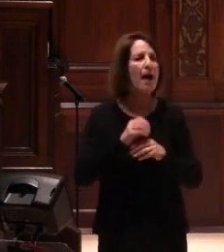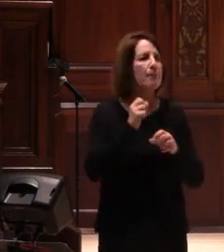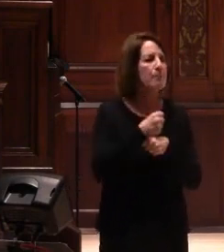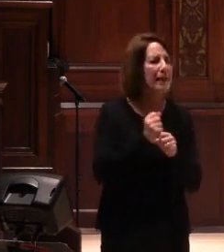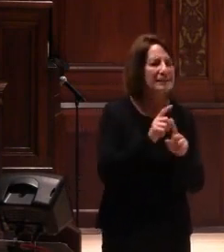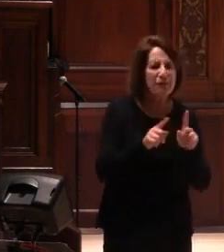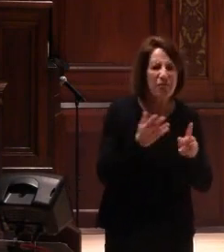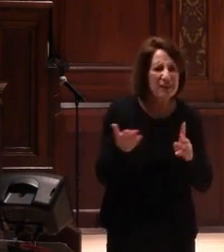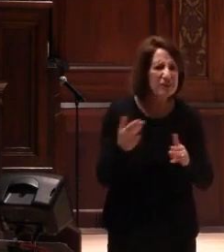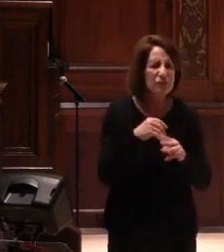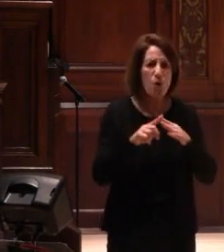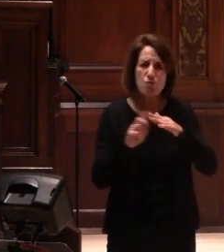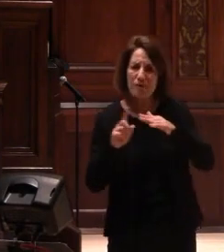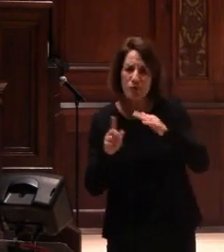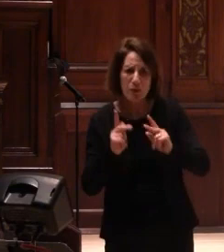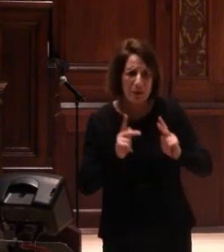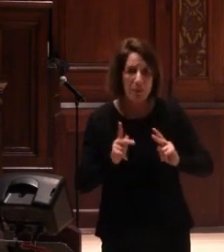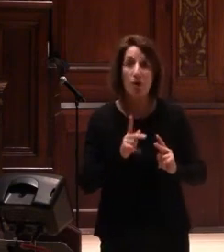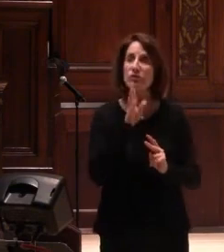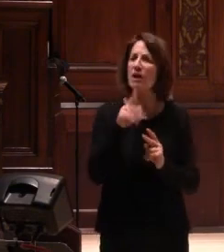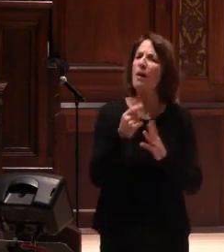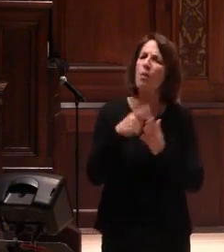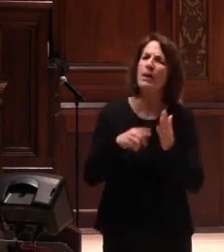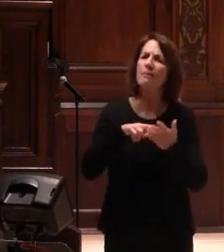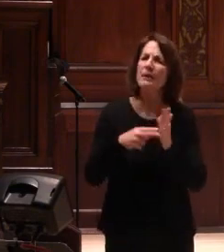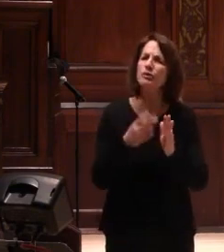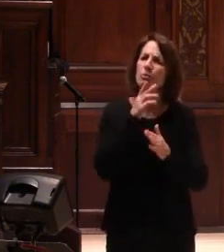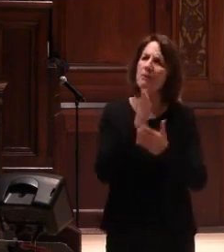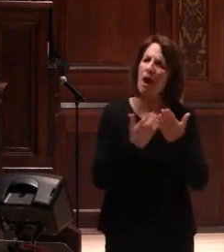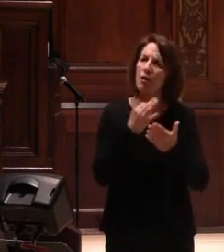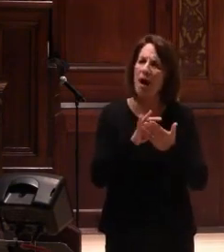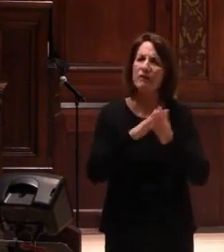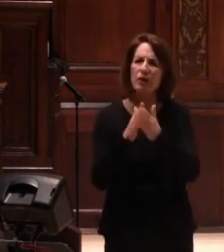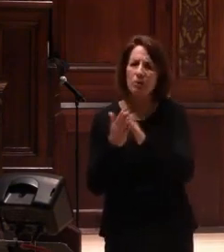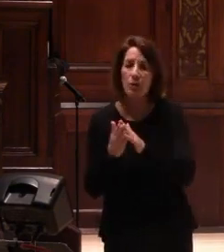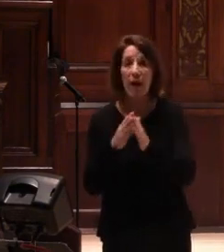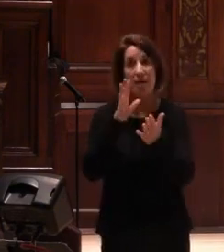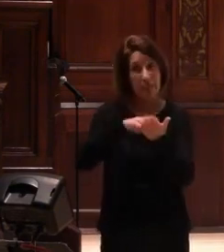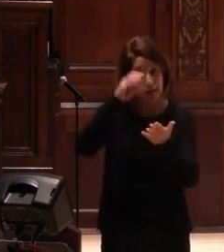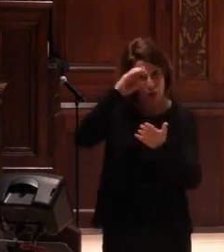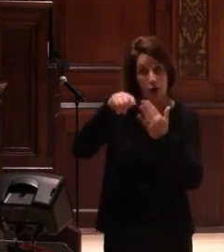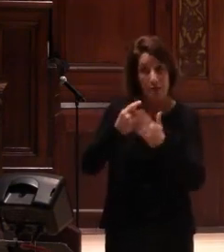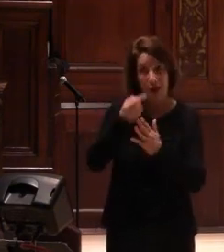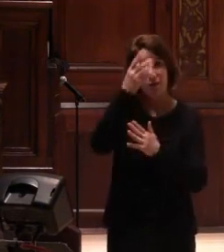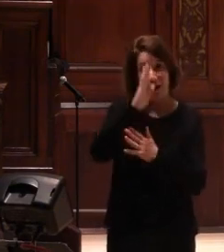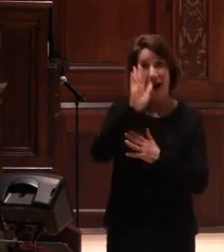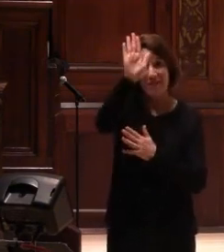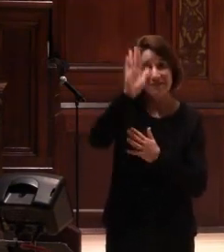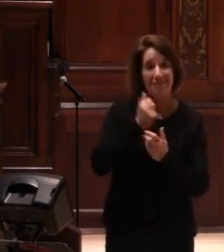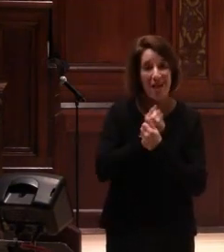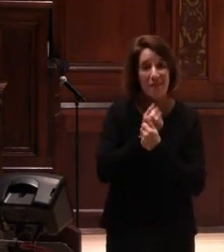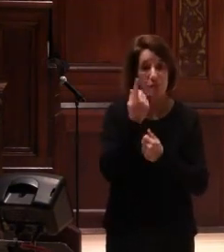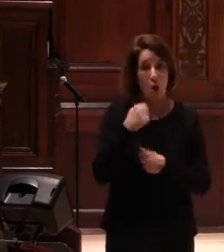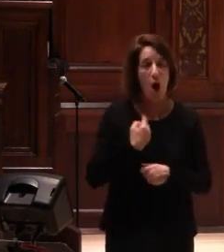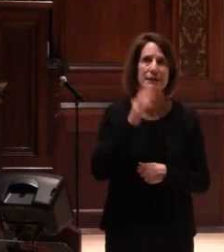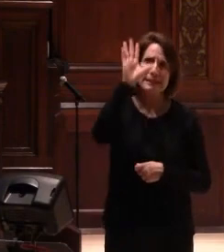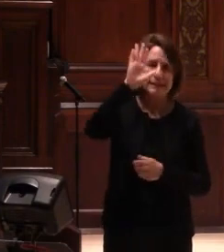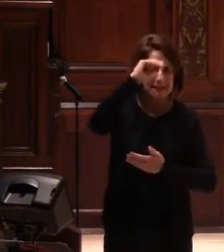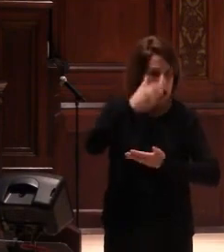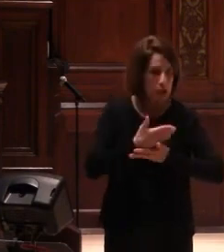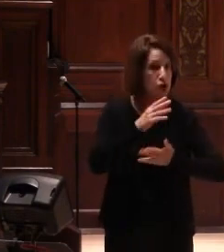talk about what it means to be a part of a community. They learn about God's love for us and his son Jesus and what it means to really serve